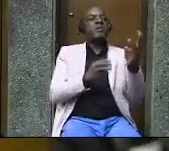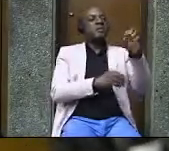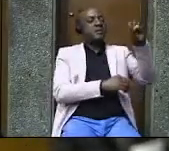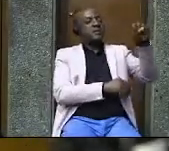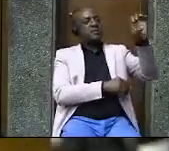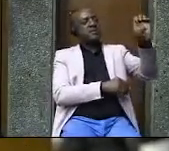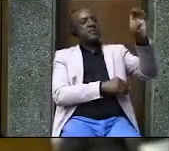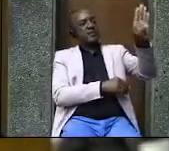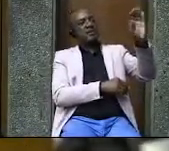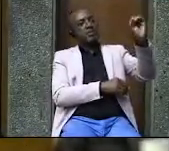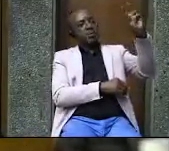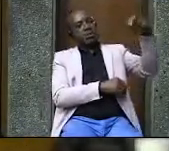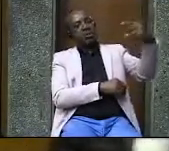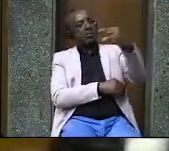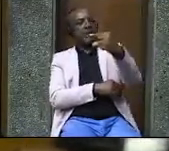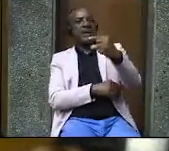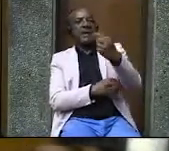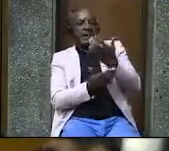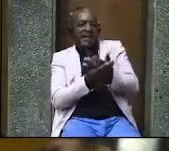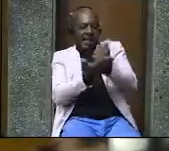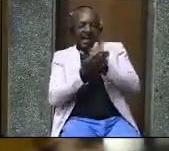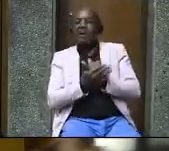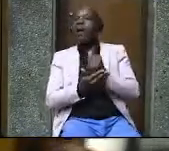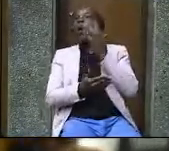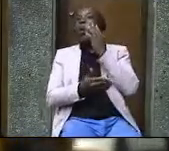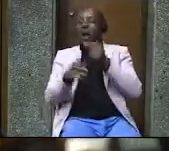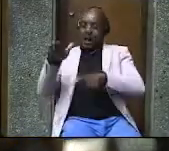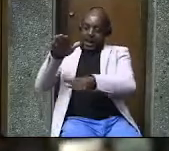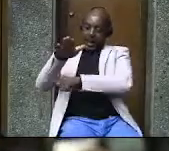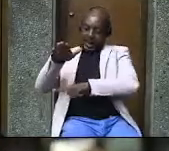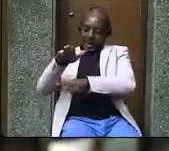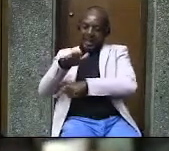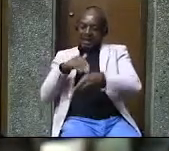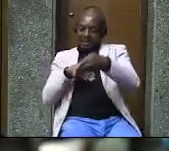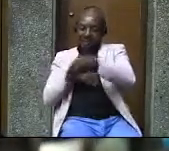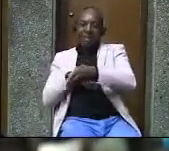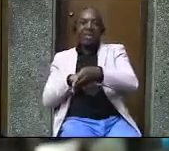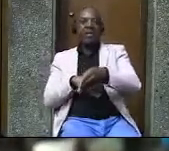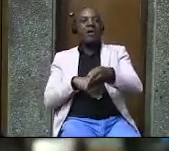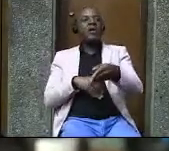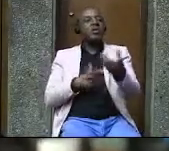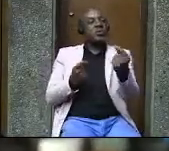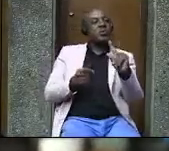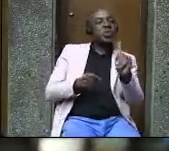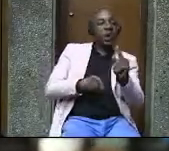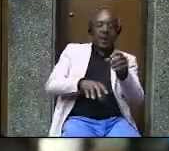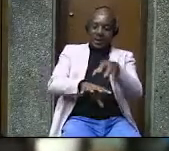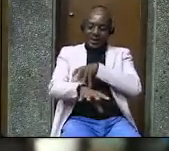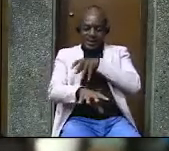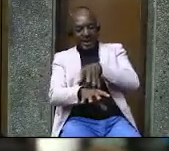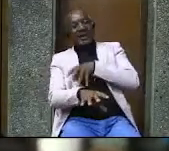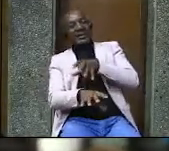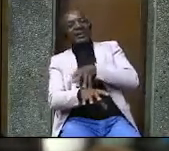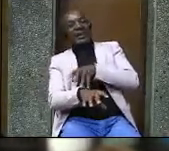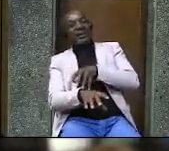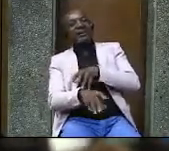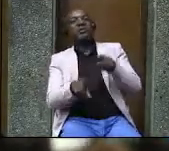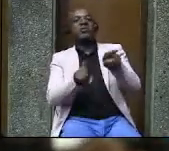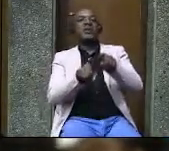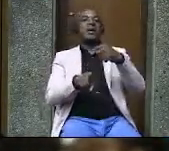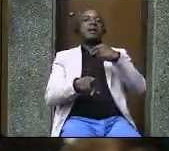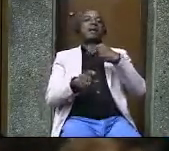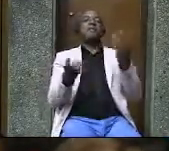or uhlala kuphi ma iland iba available for agriculture nabantu abanjengathi